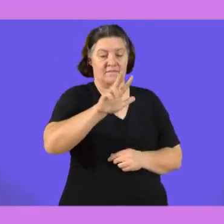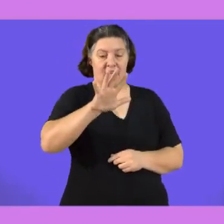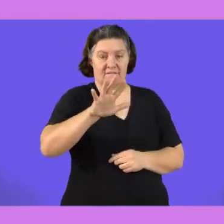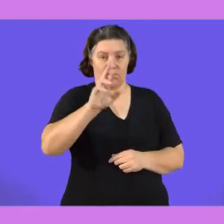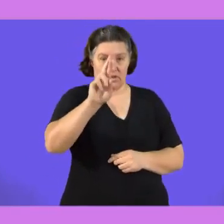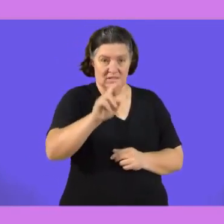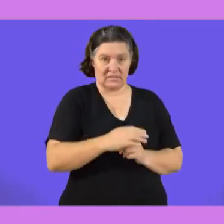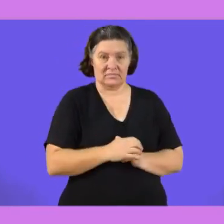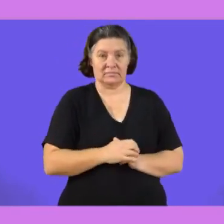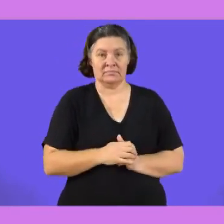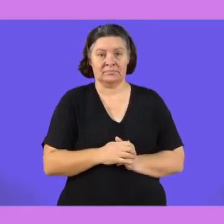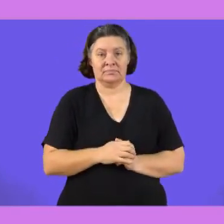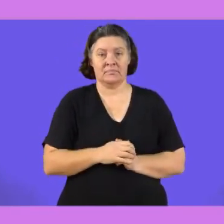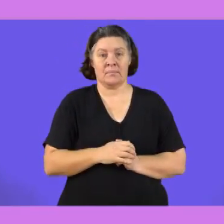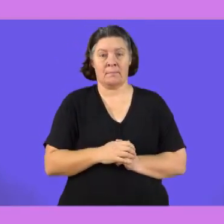285 rand.